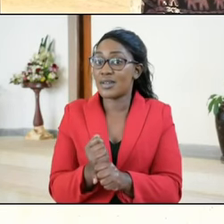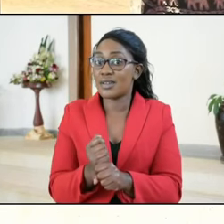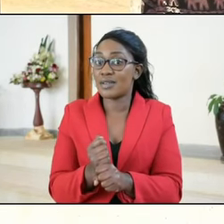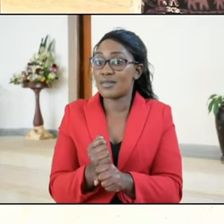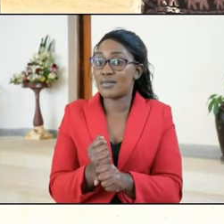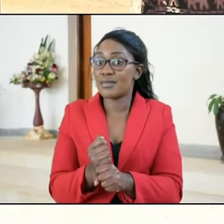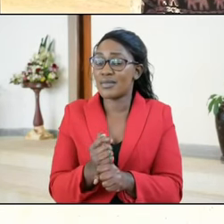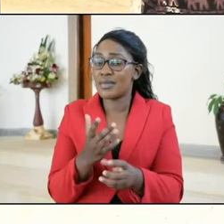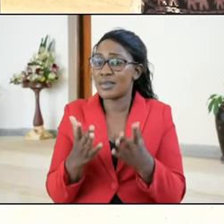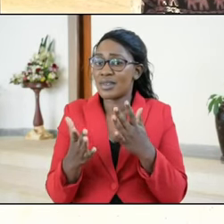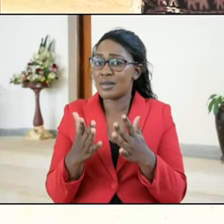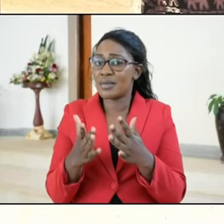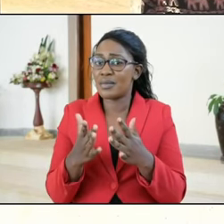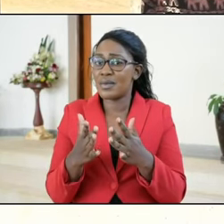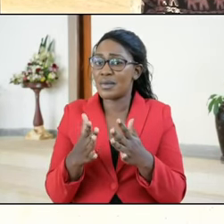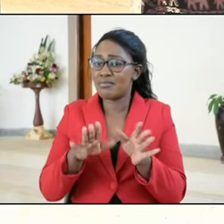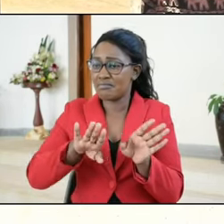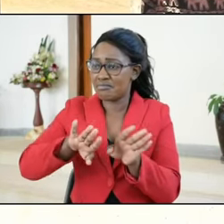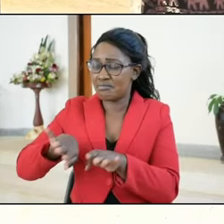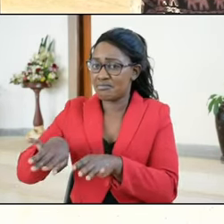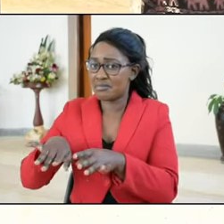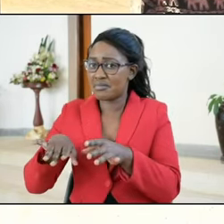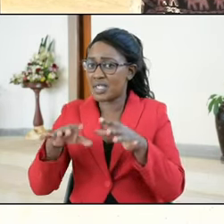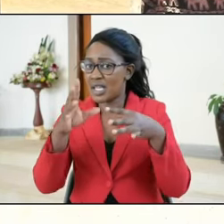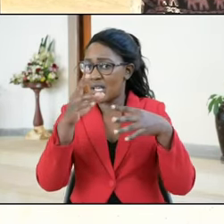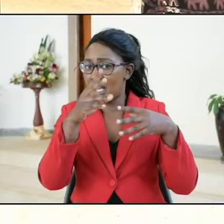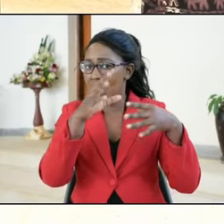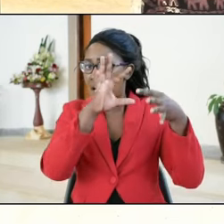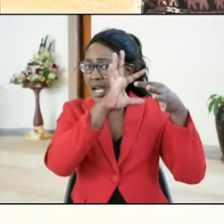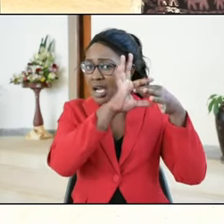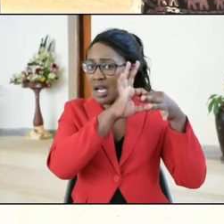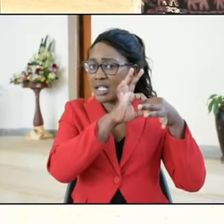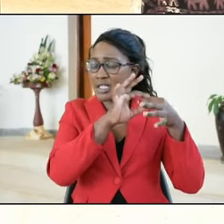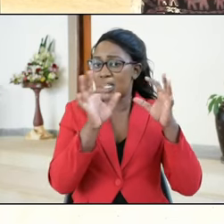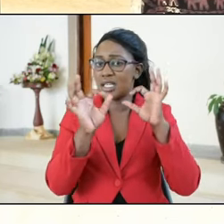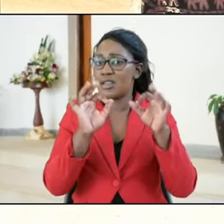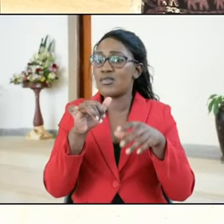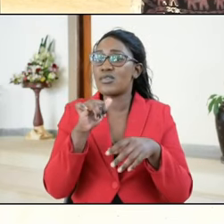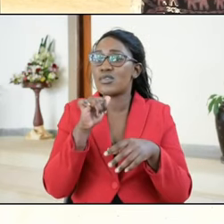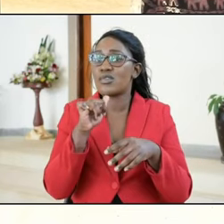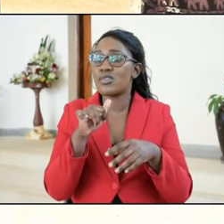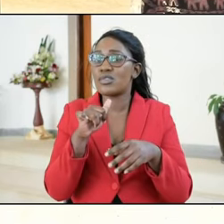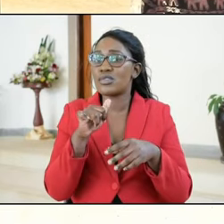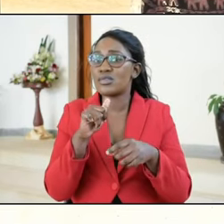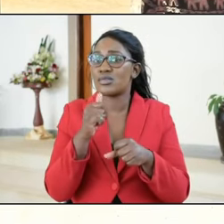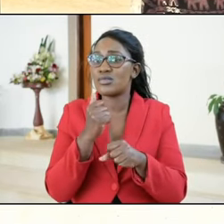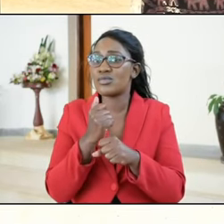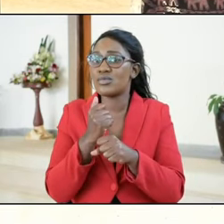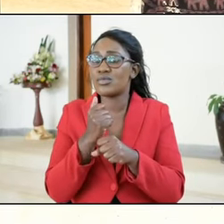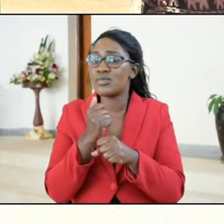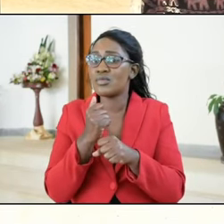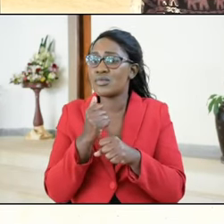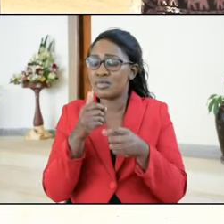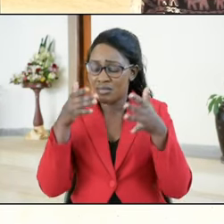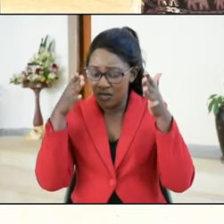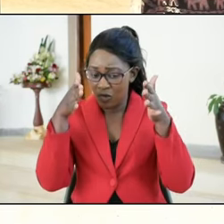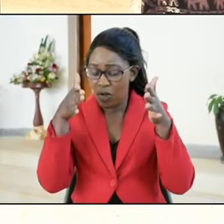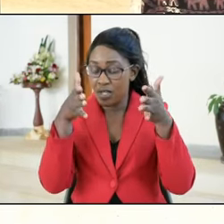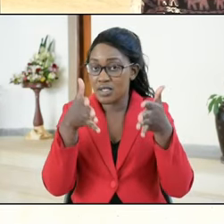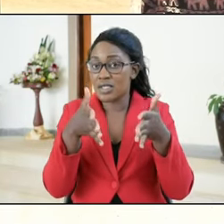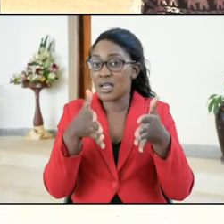other things that, if not managed properly, could take away